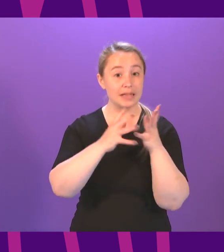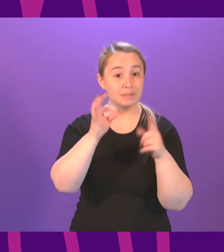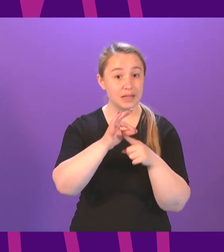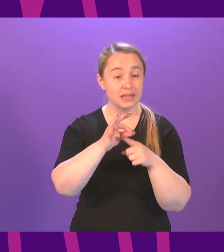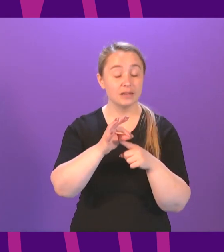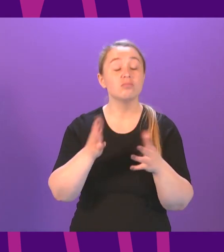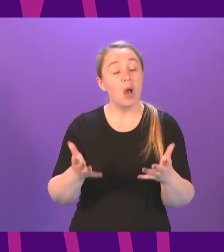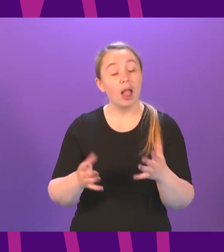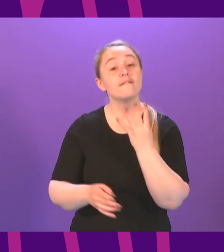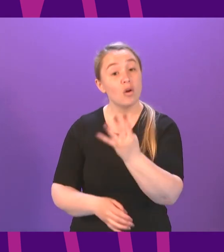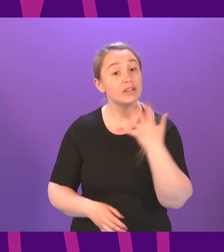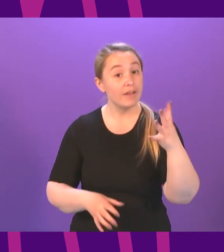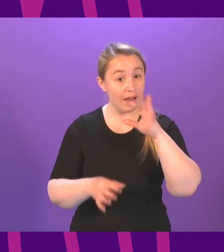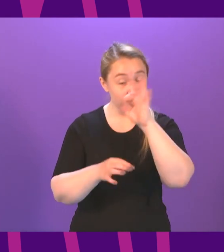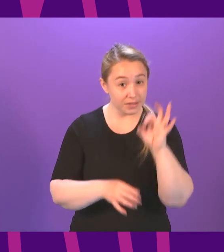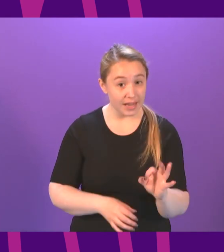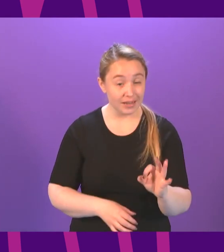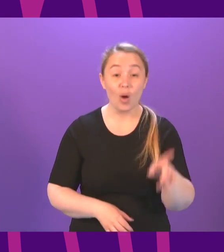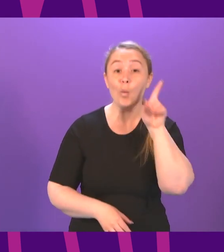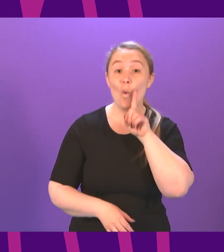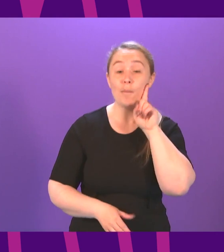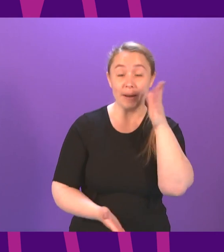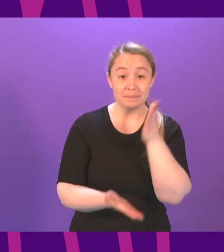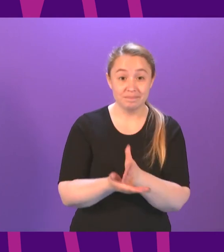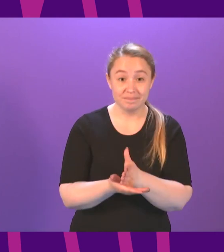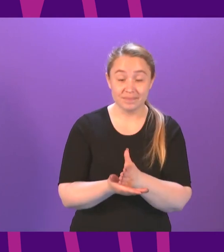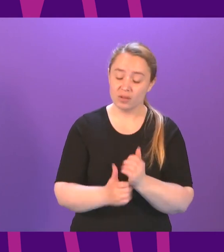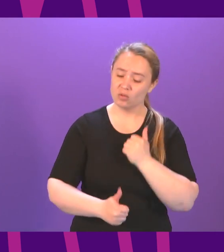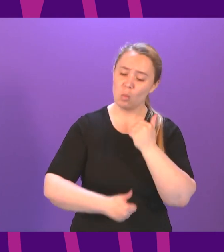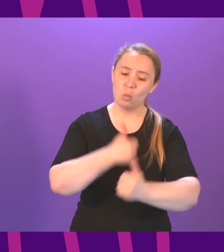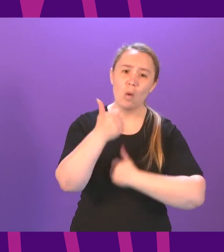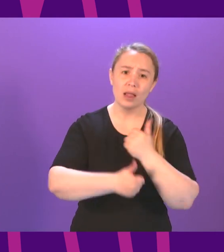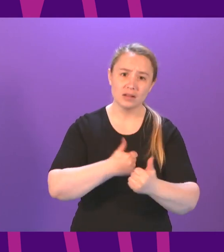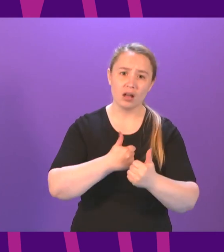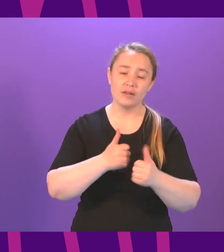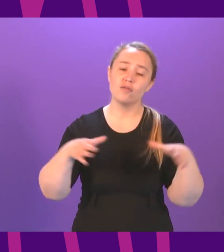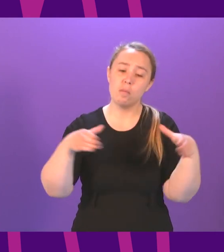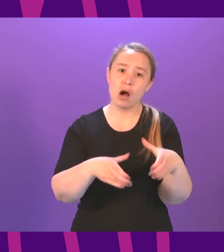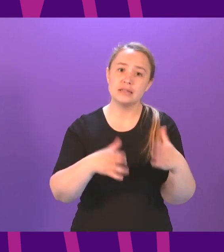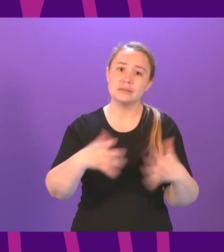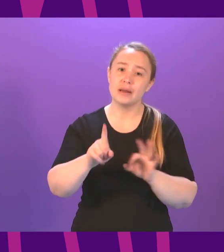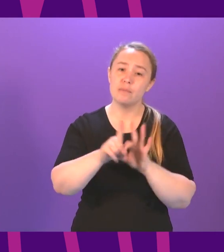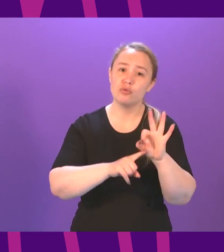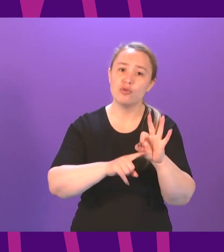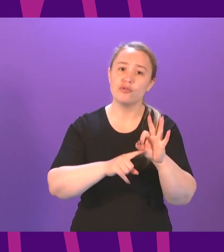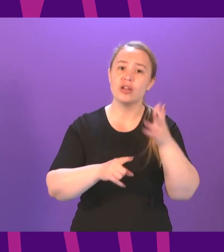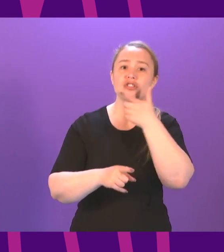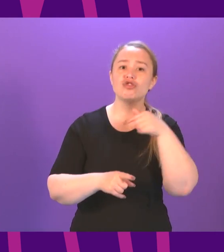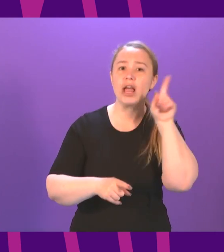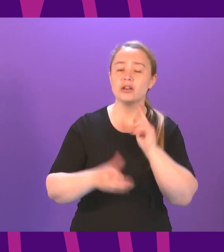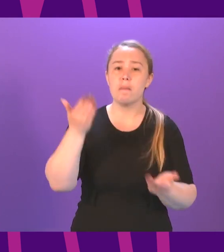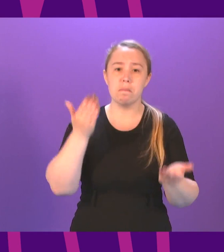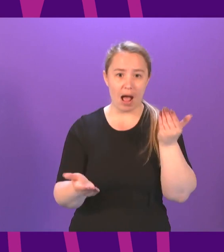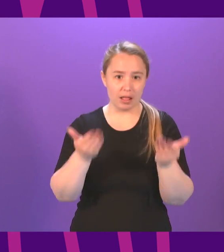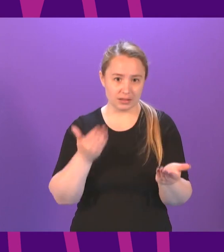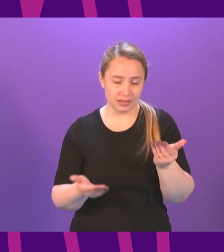45%, actually. I congratulate all those parties who have worked hard to improve their gender balance in order to bring in this fresh talent